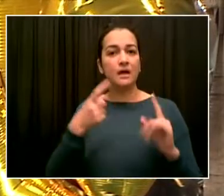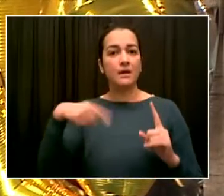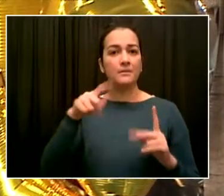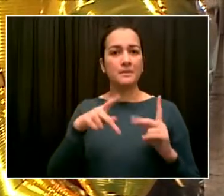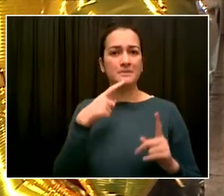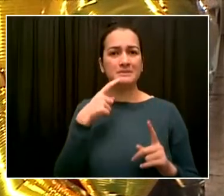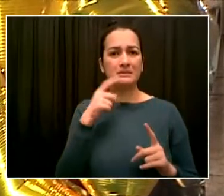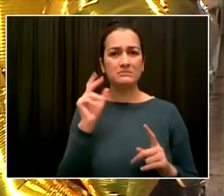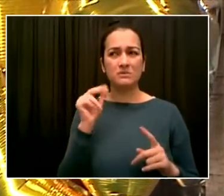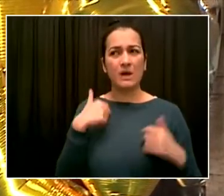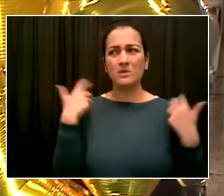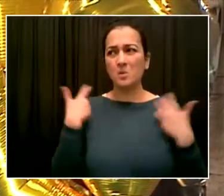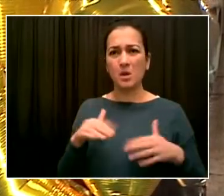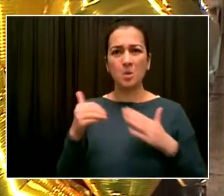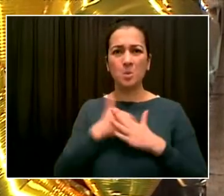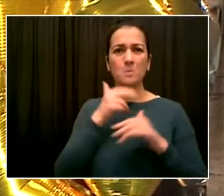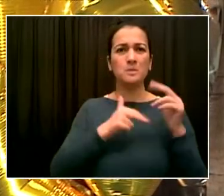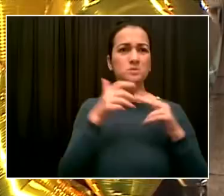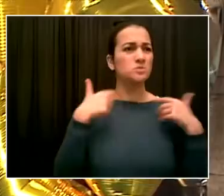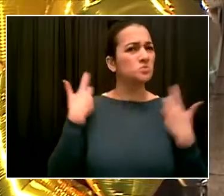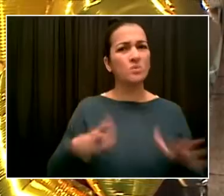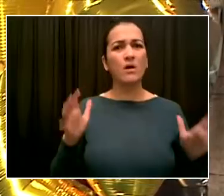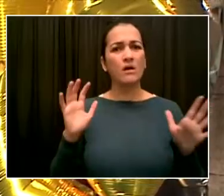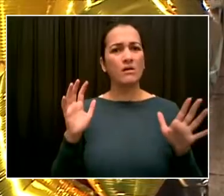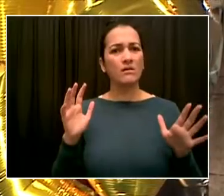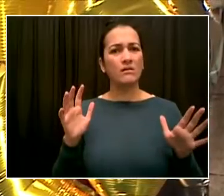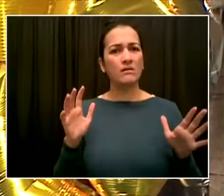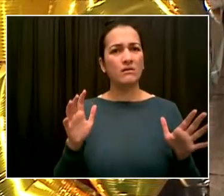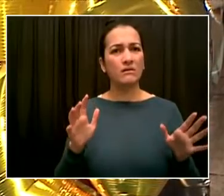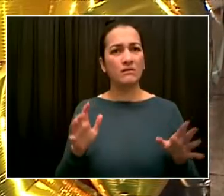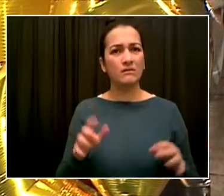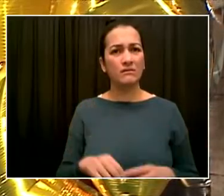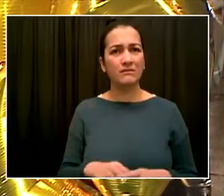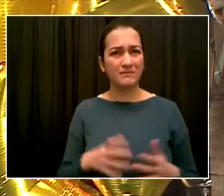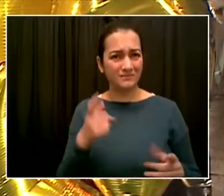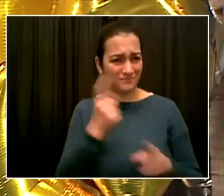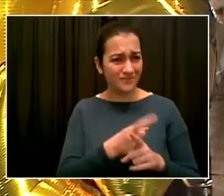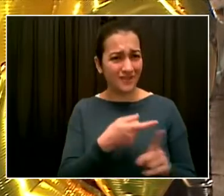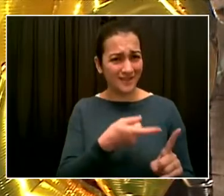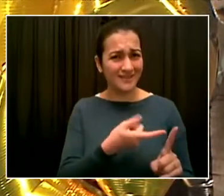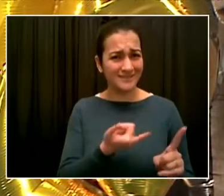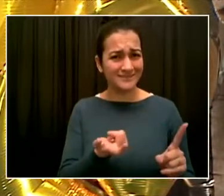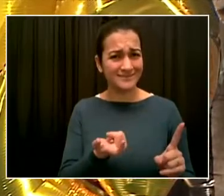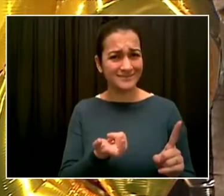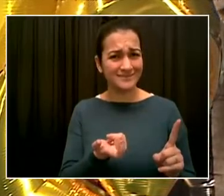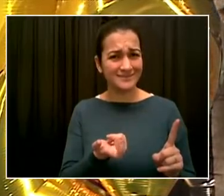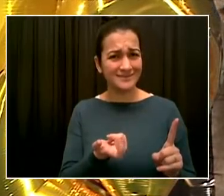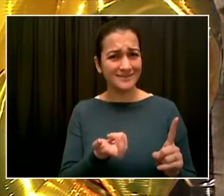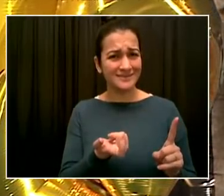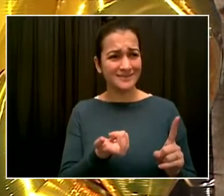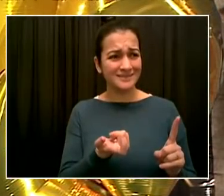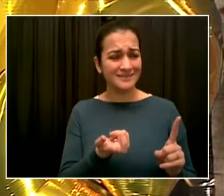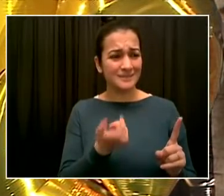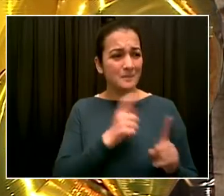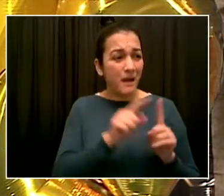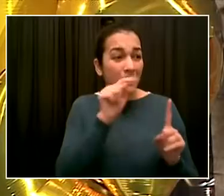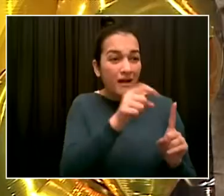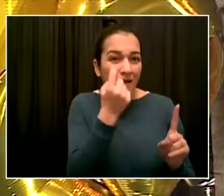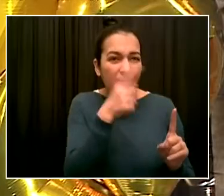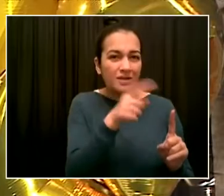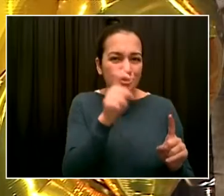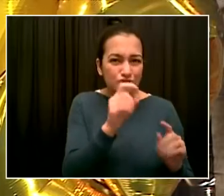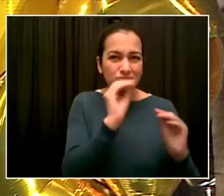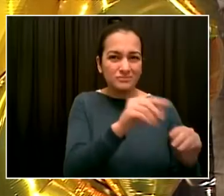question. Thank you. So the center also said it could have modernized and expanded